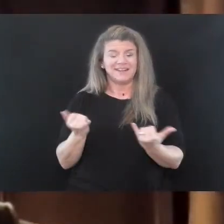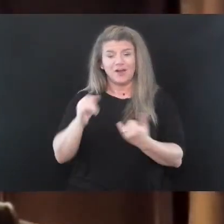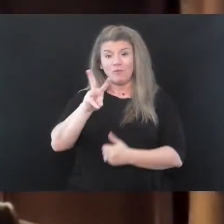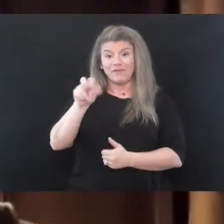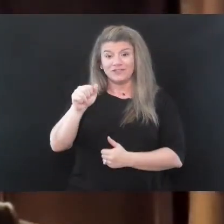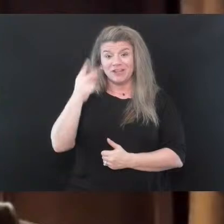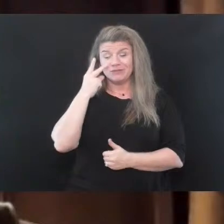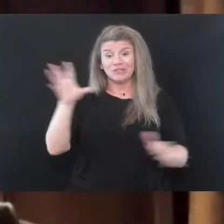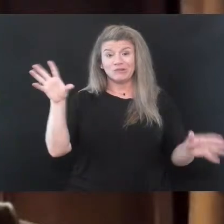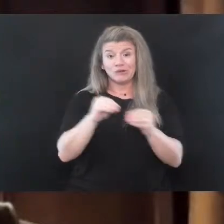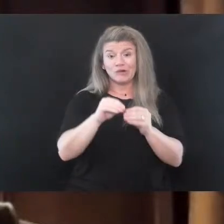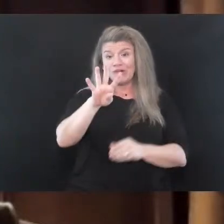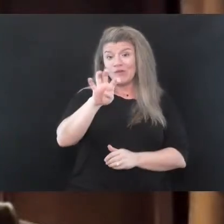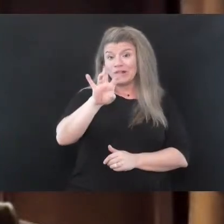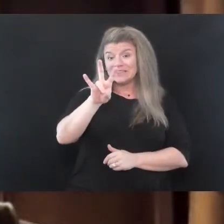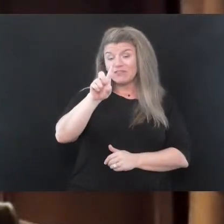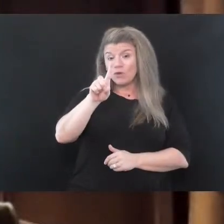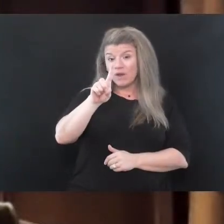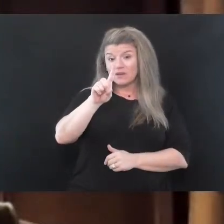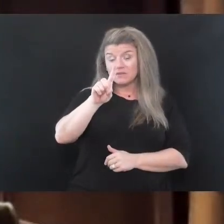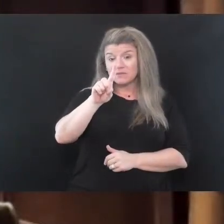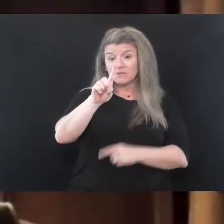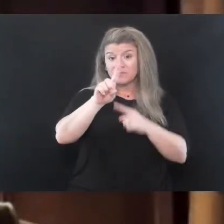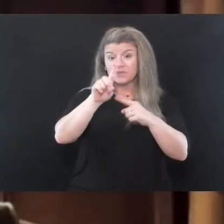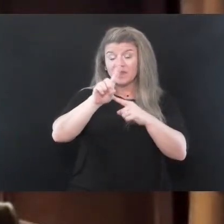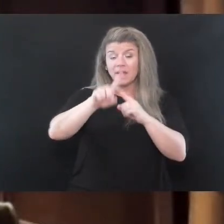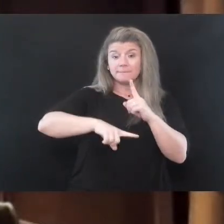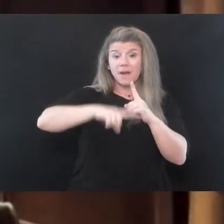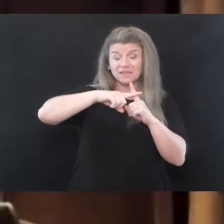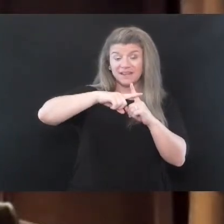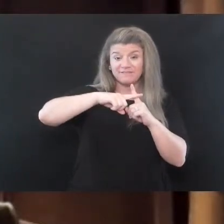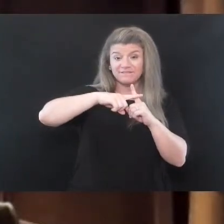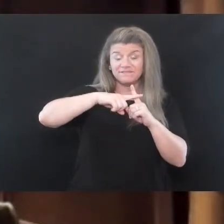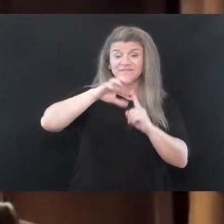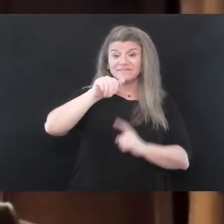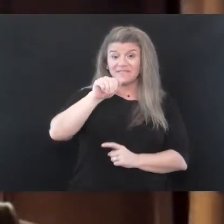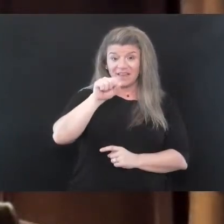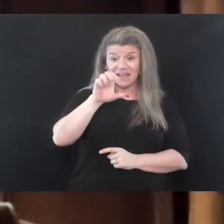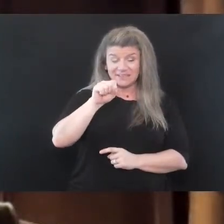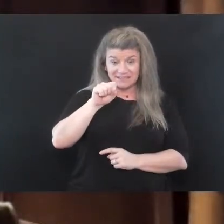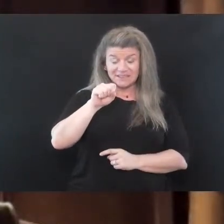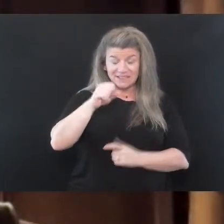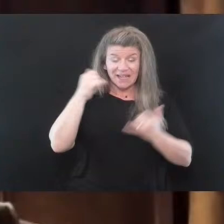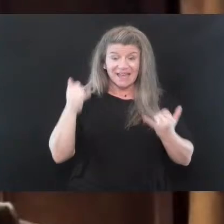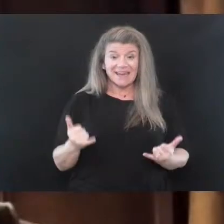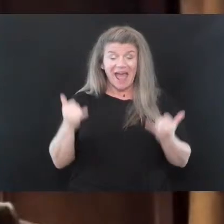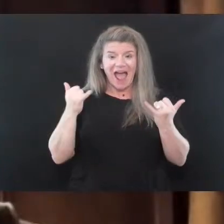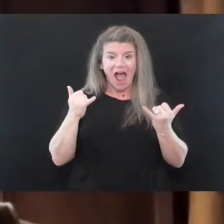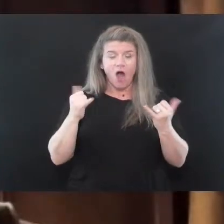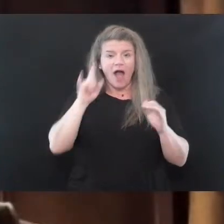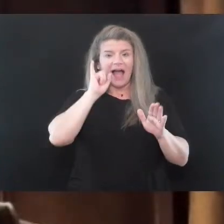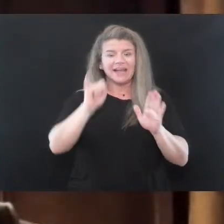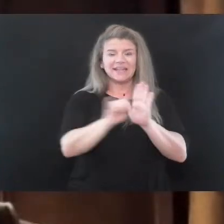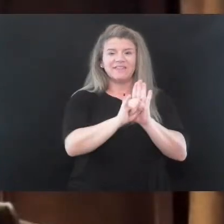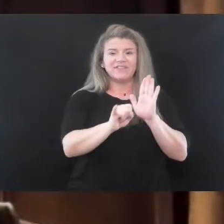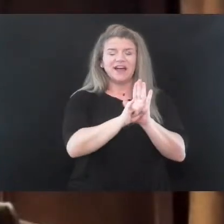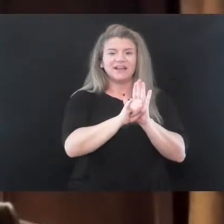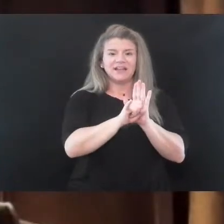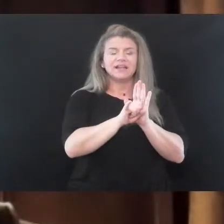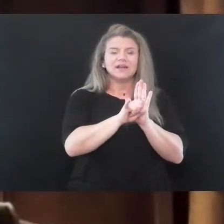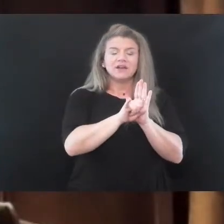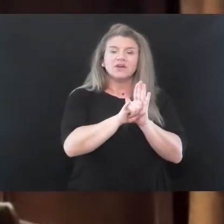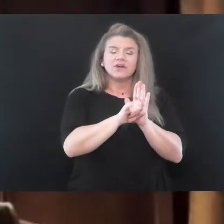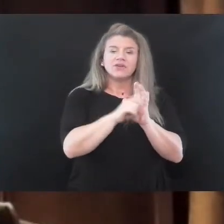of 471 positive cases that have now been identified to be from